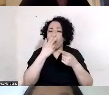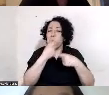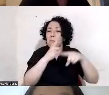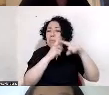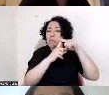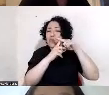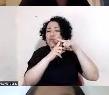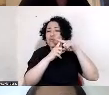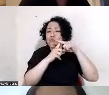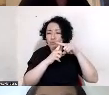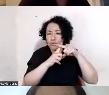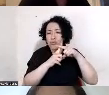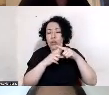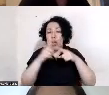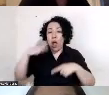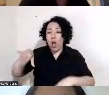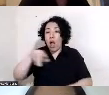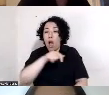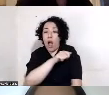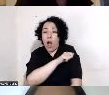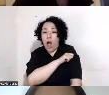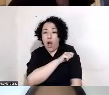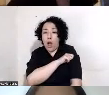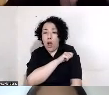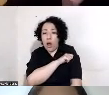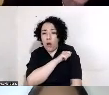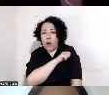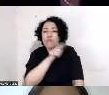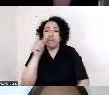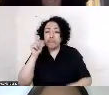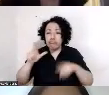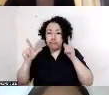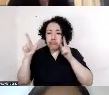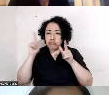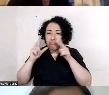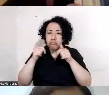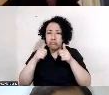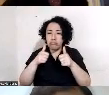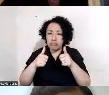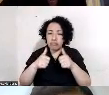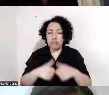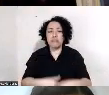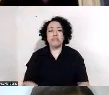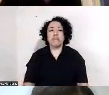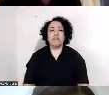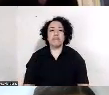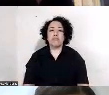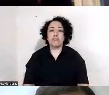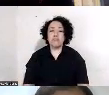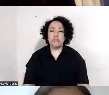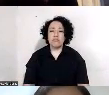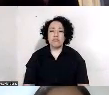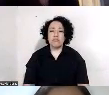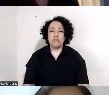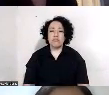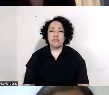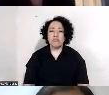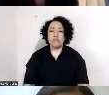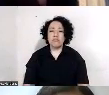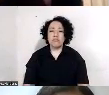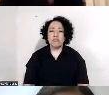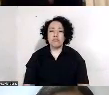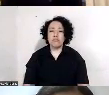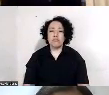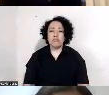e mostram que os alunos conseguem ser bem-sucedidos. I won't read you all the questions, but we asked